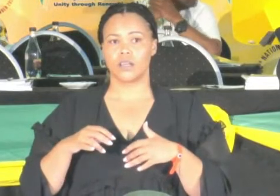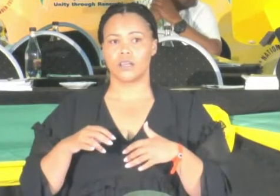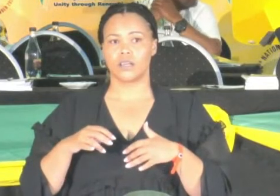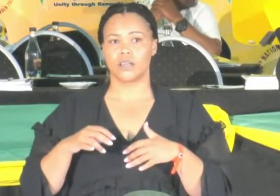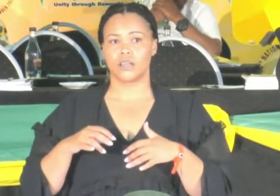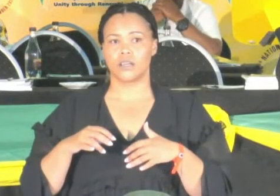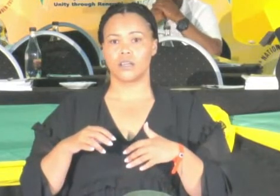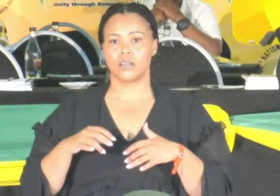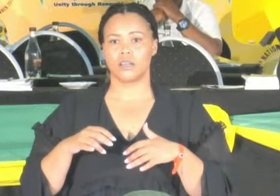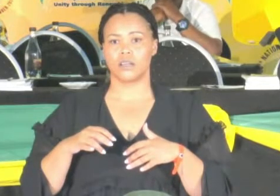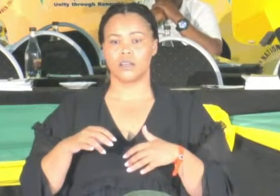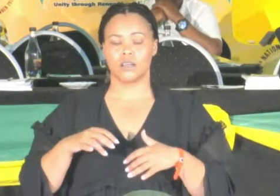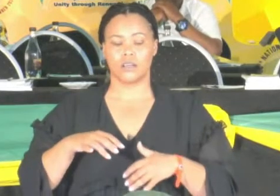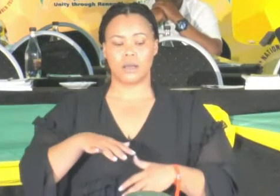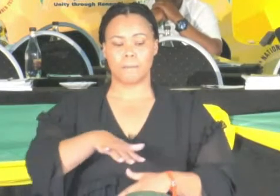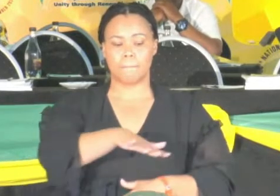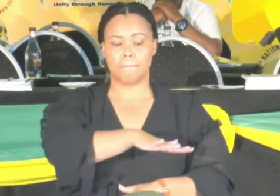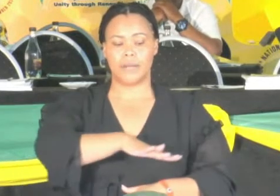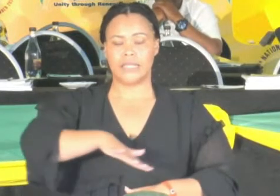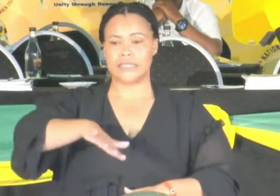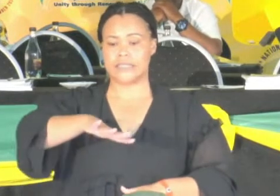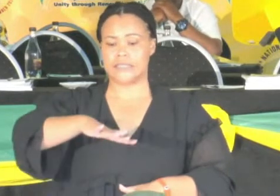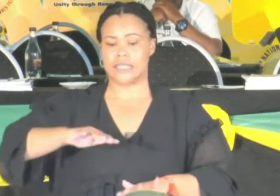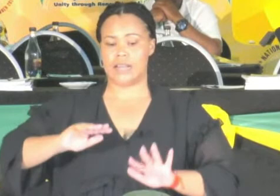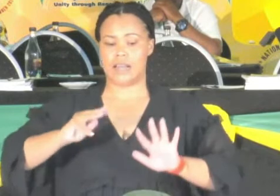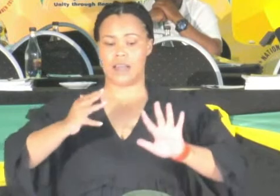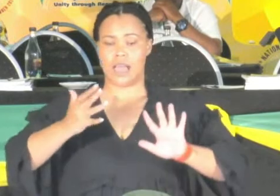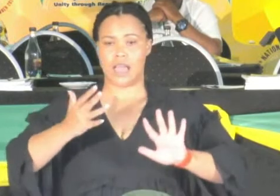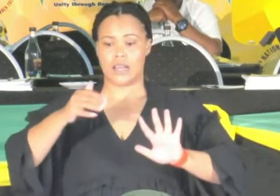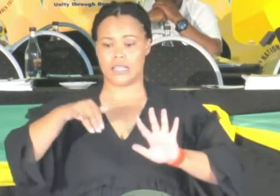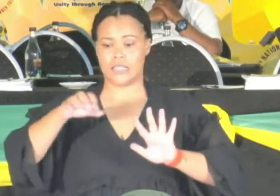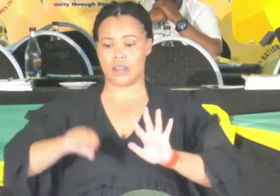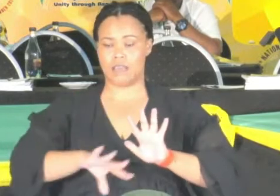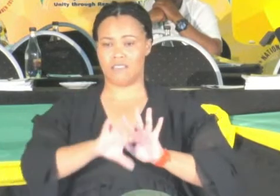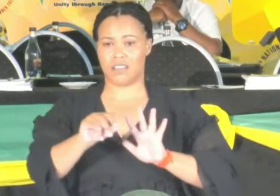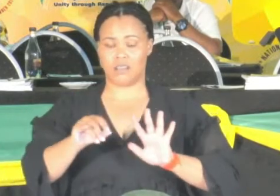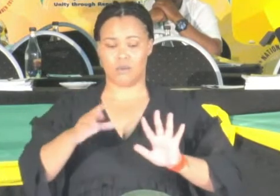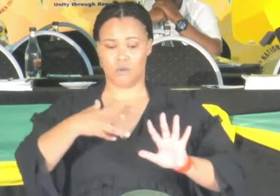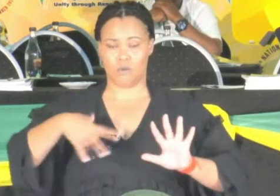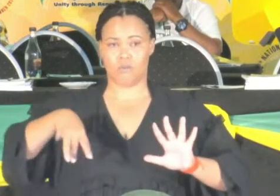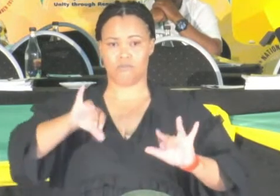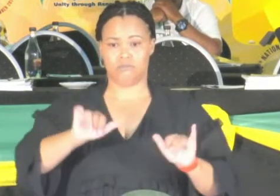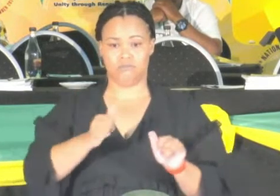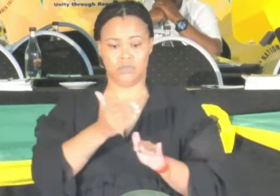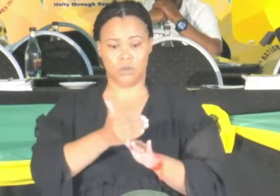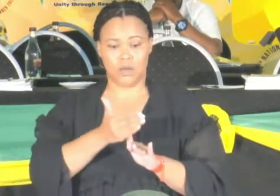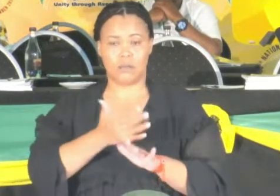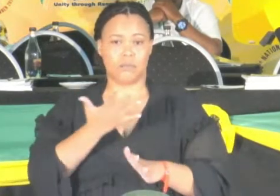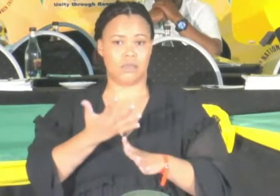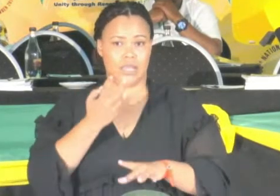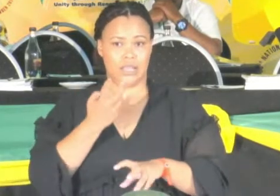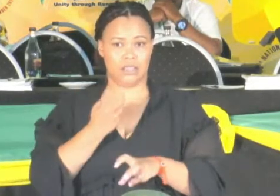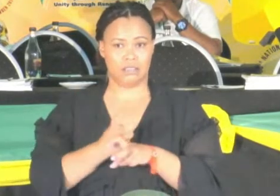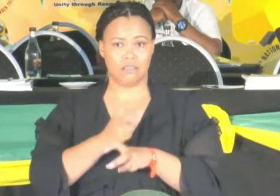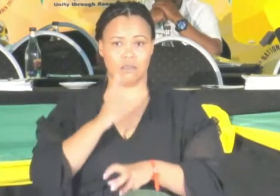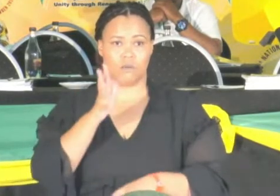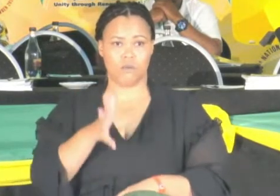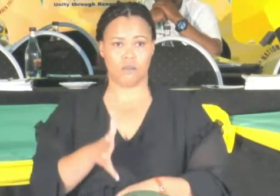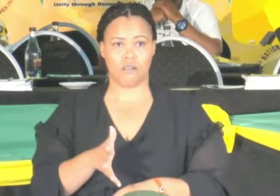centers or 9 different centers around the country to bring to a conclusion our